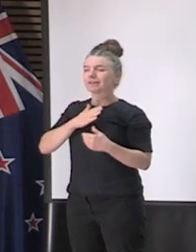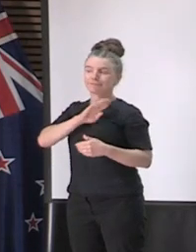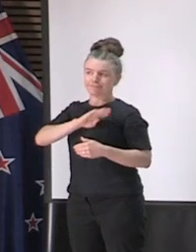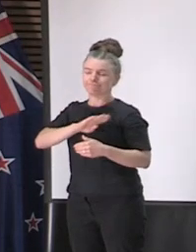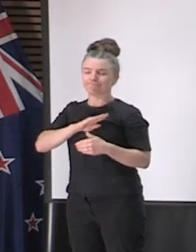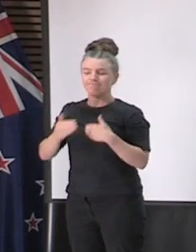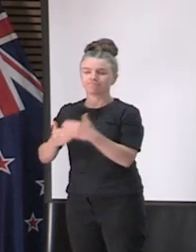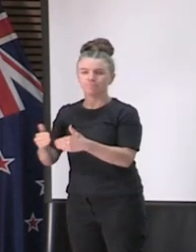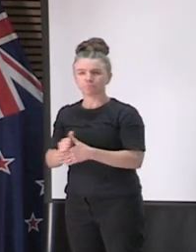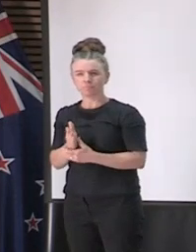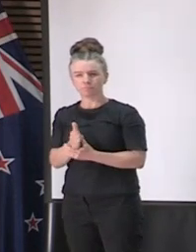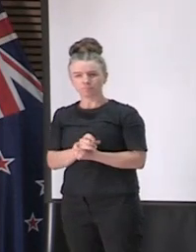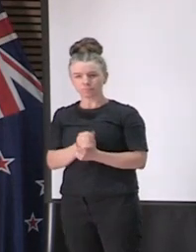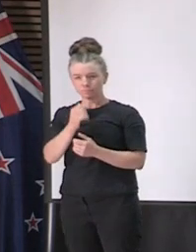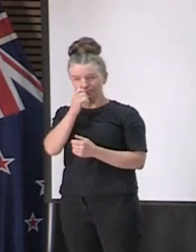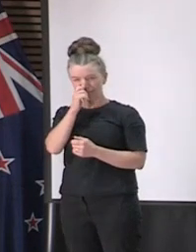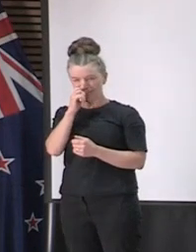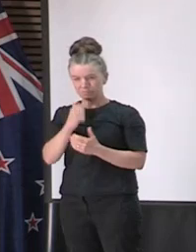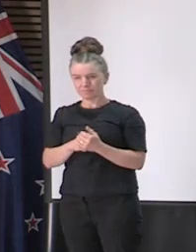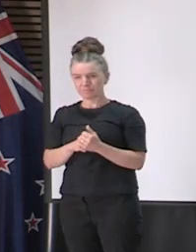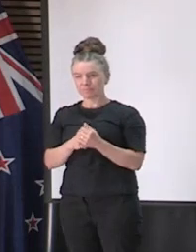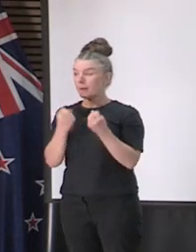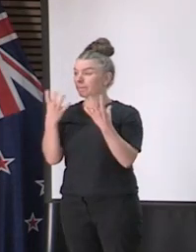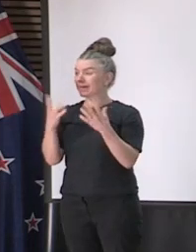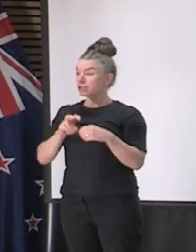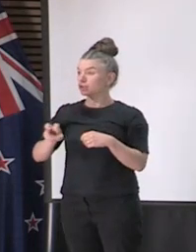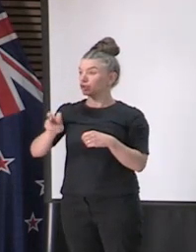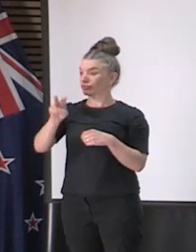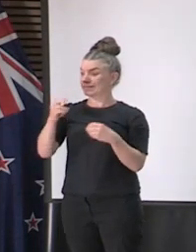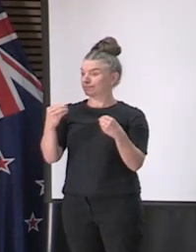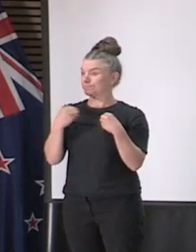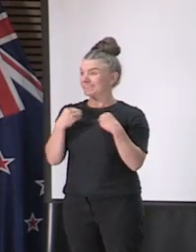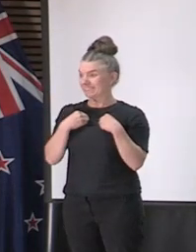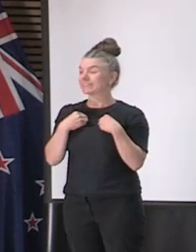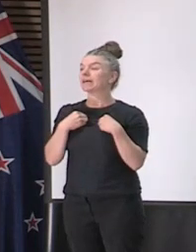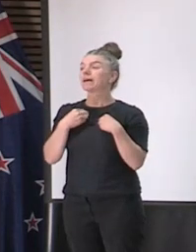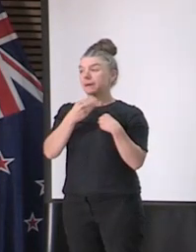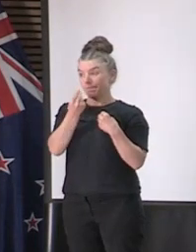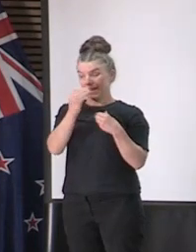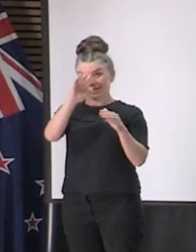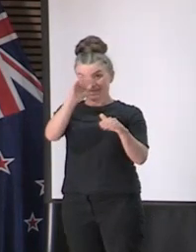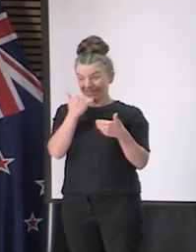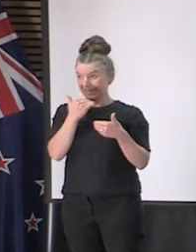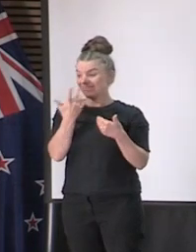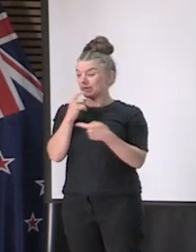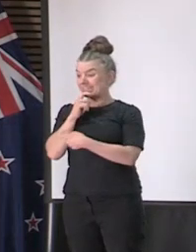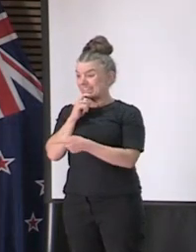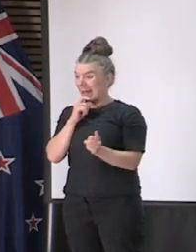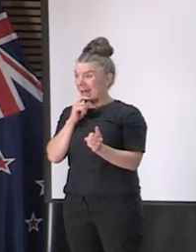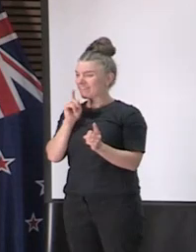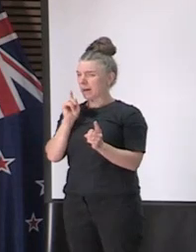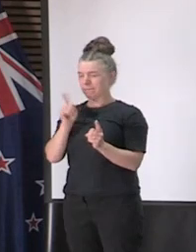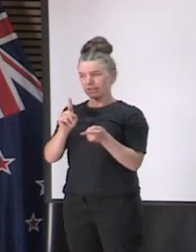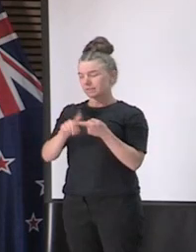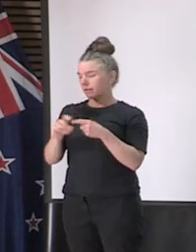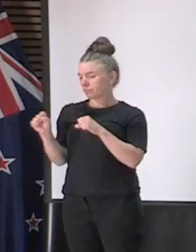in the beginning are the tourism businesses, and they are screaming out for some kind of certainty. They said they needed it last week, not the budget this And we've week.